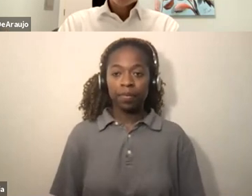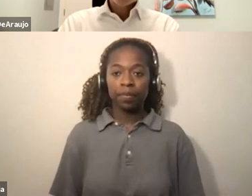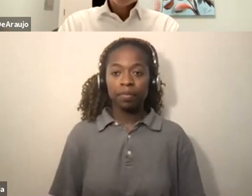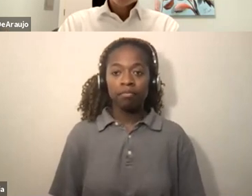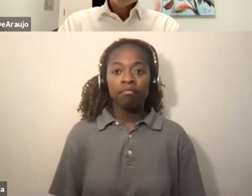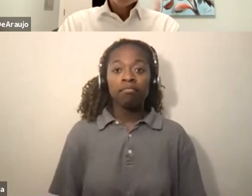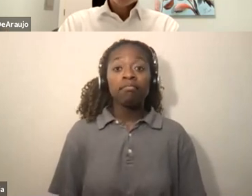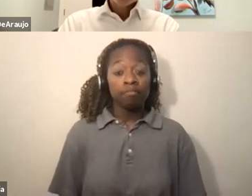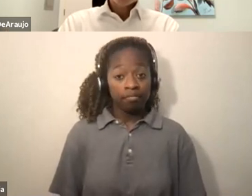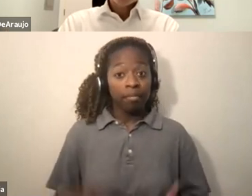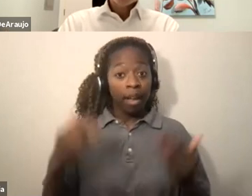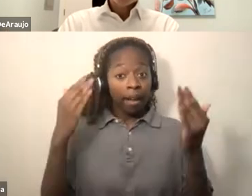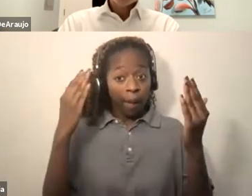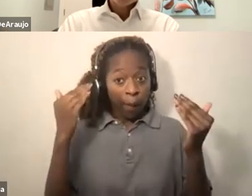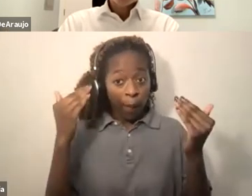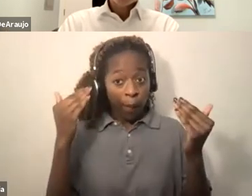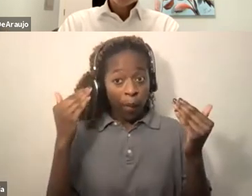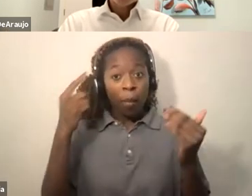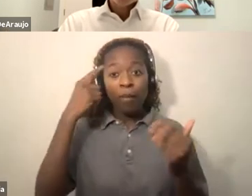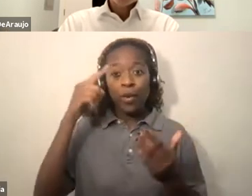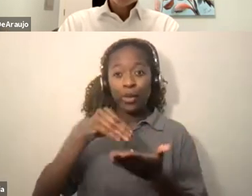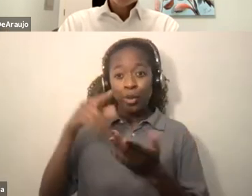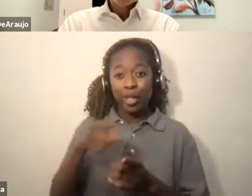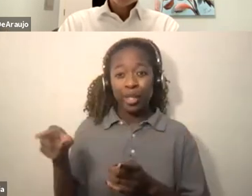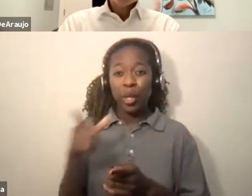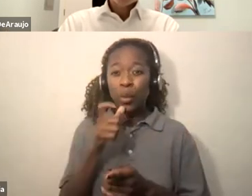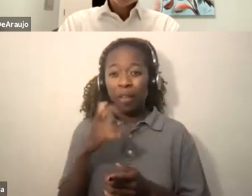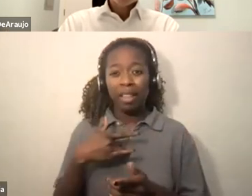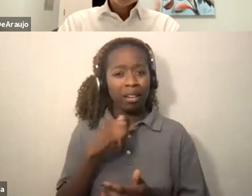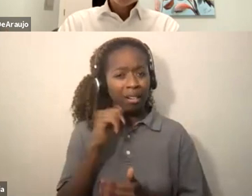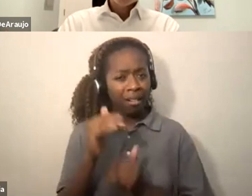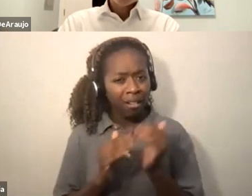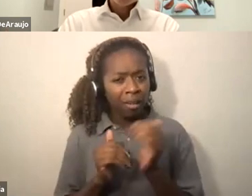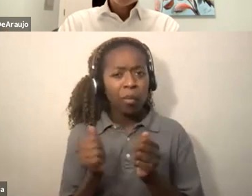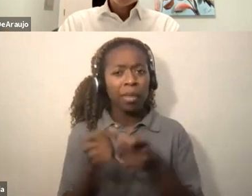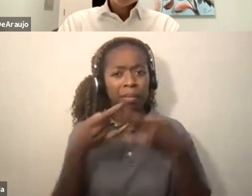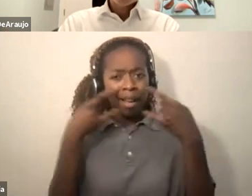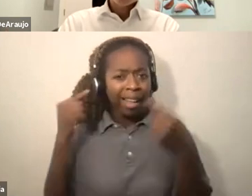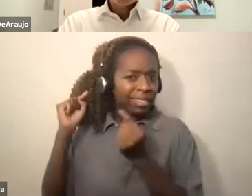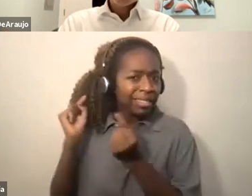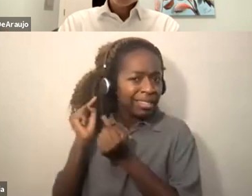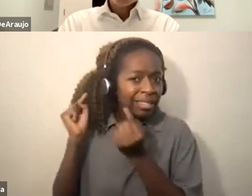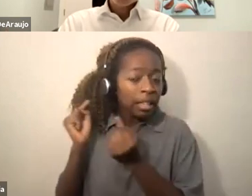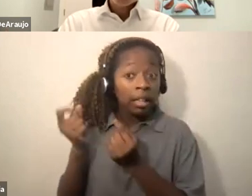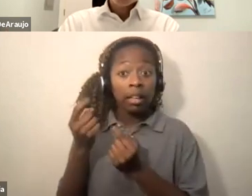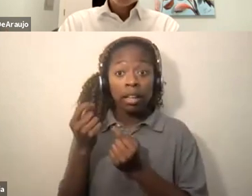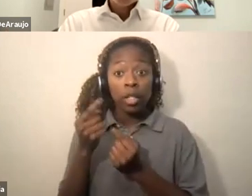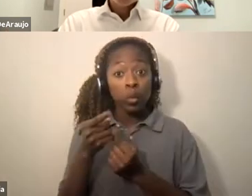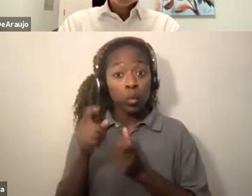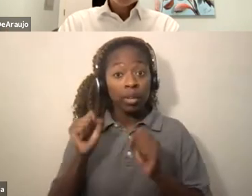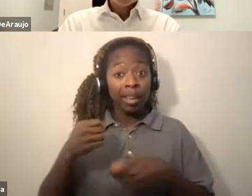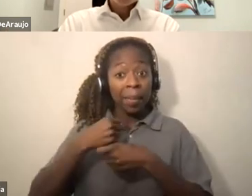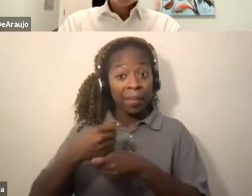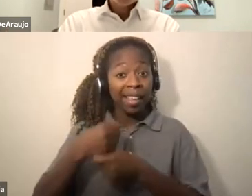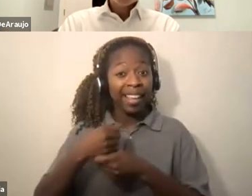i hope for the students like the young man that was having problem with his masks there are little things that you can create with